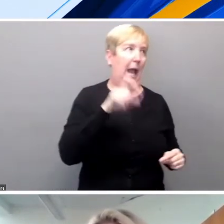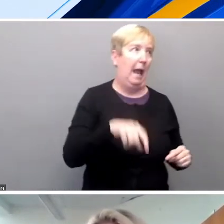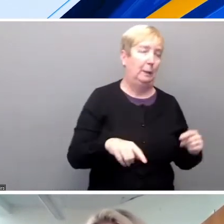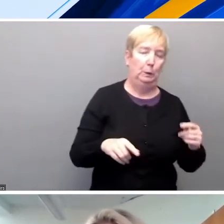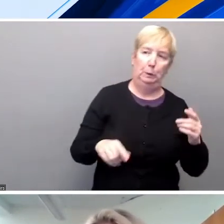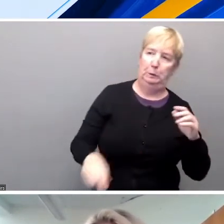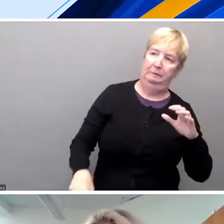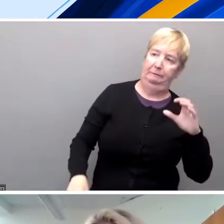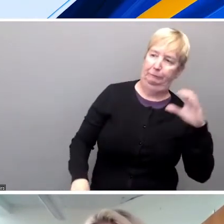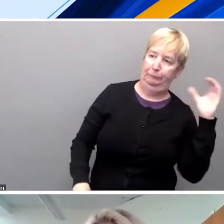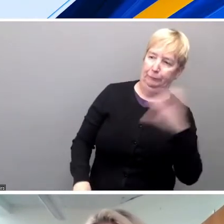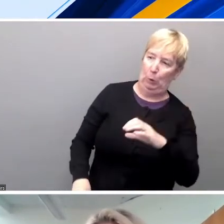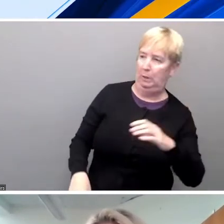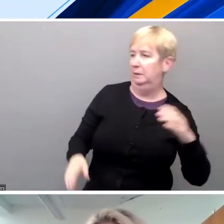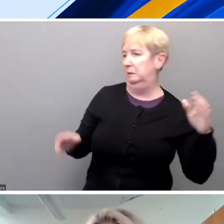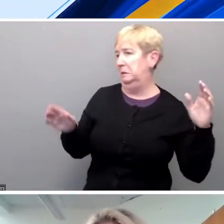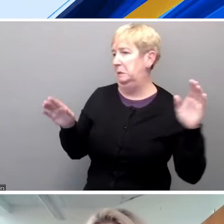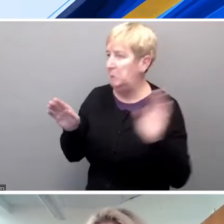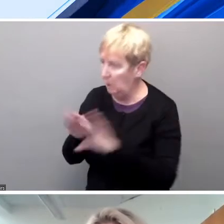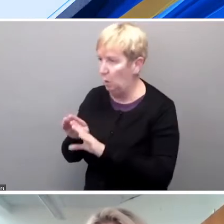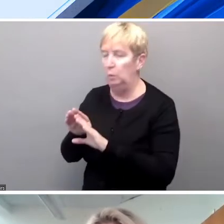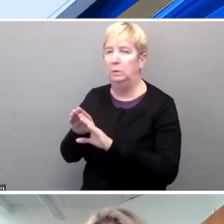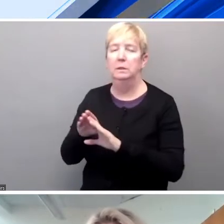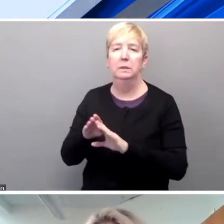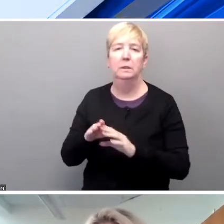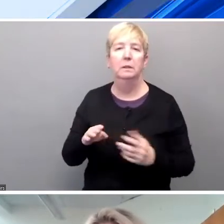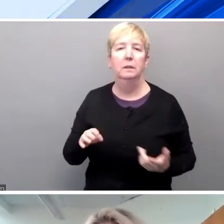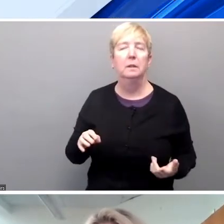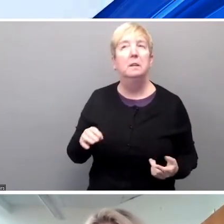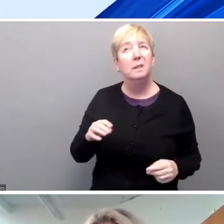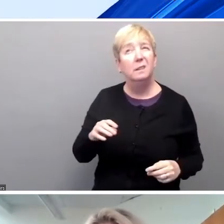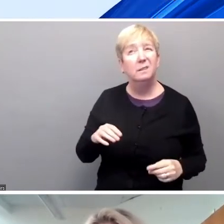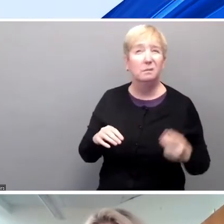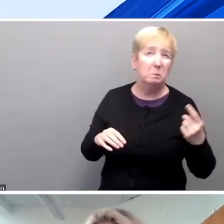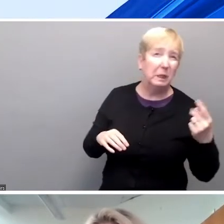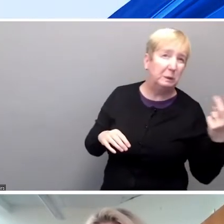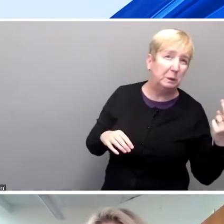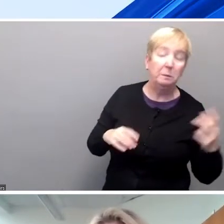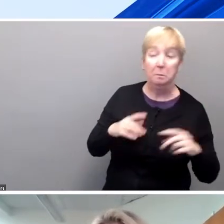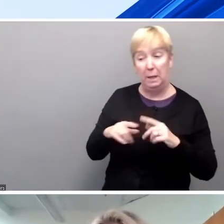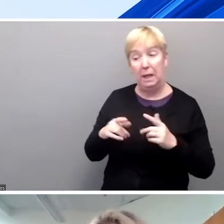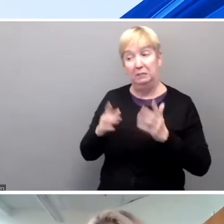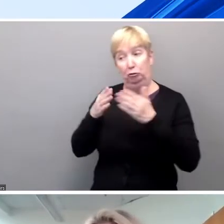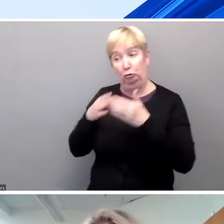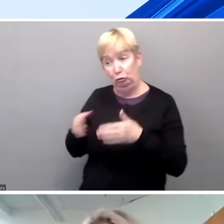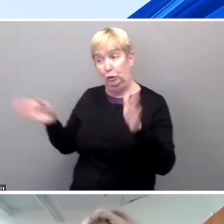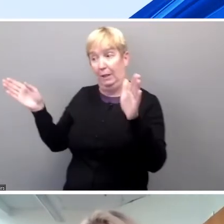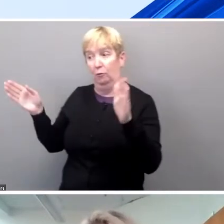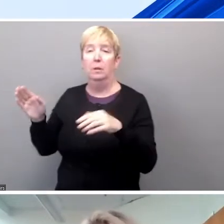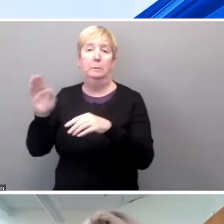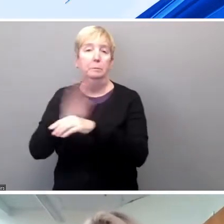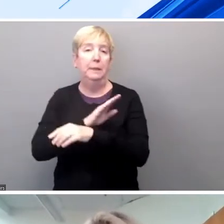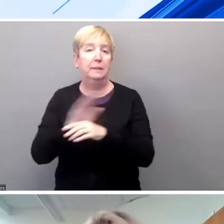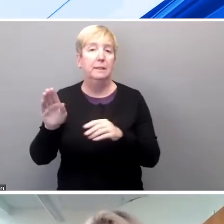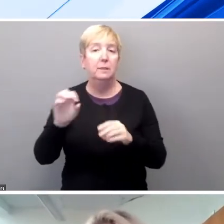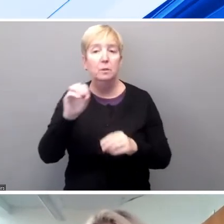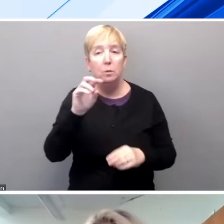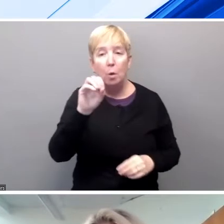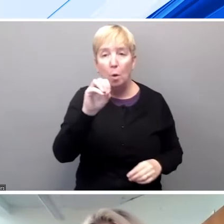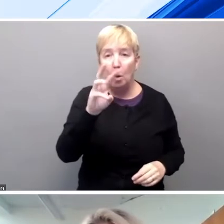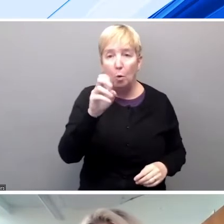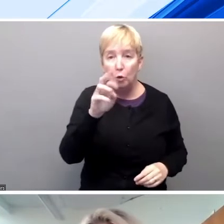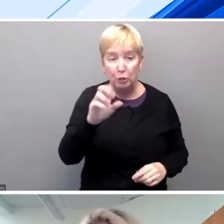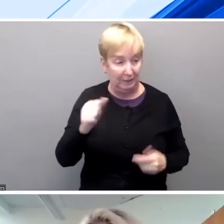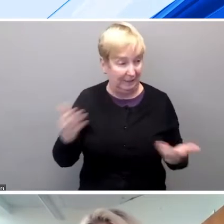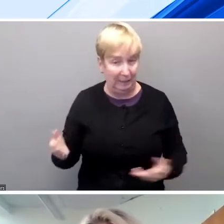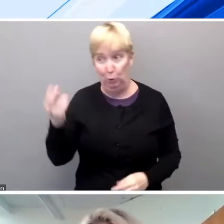order or decisions of the public health department. But in general, business owners in New Mexico are smart. They know